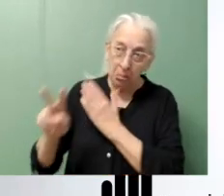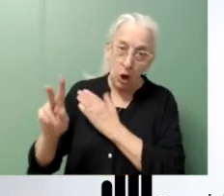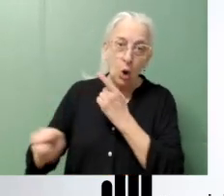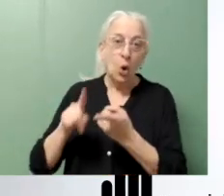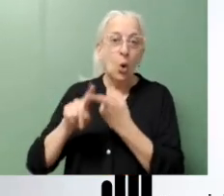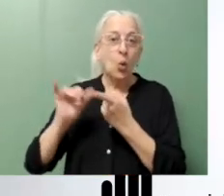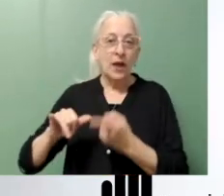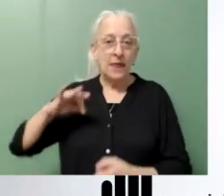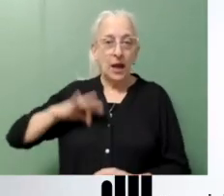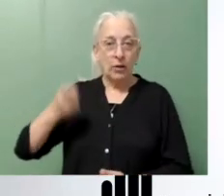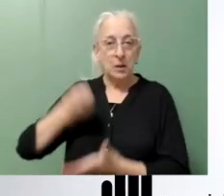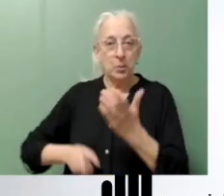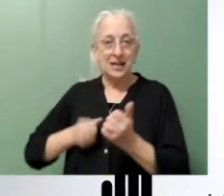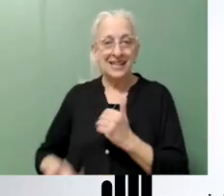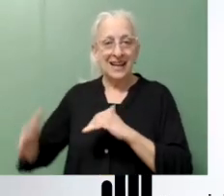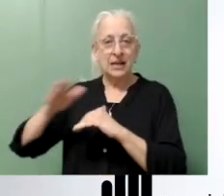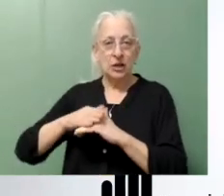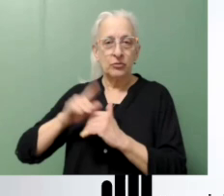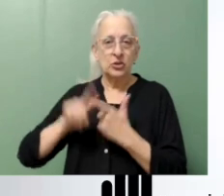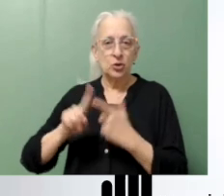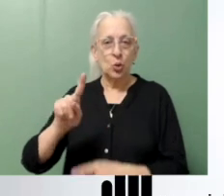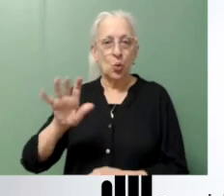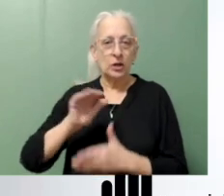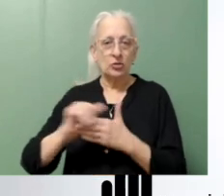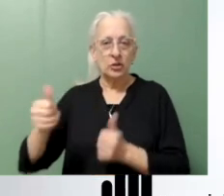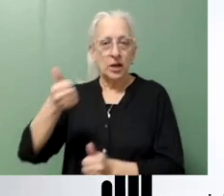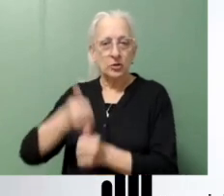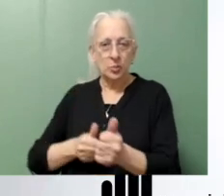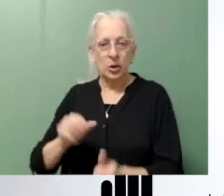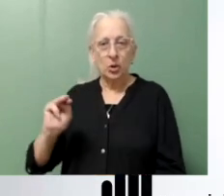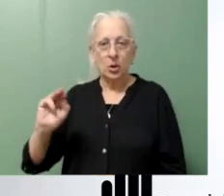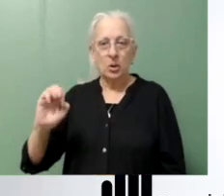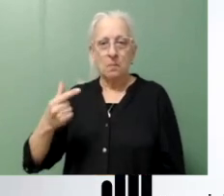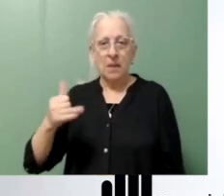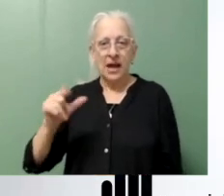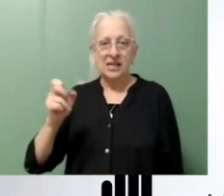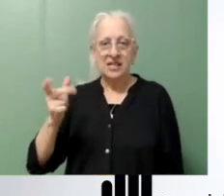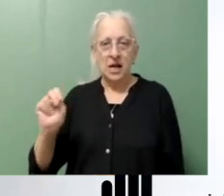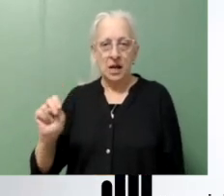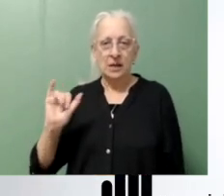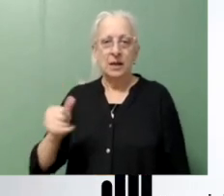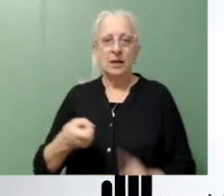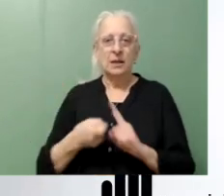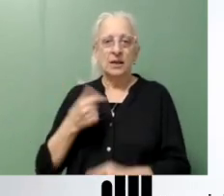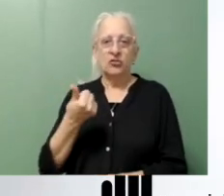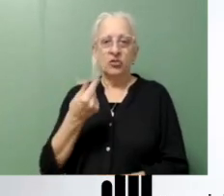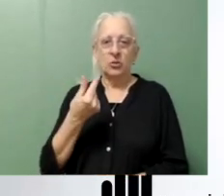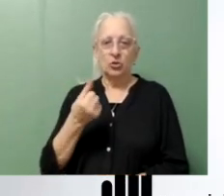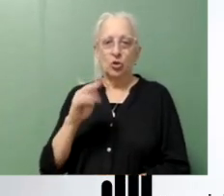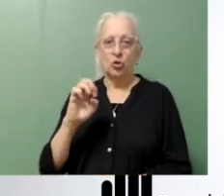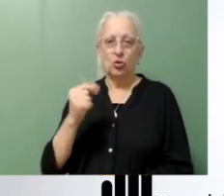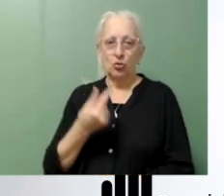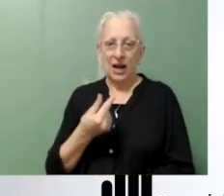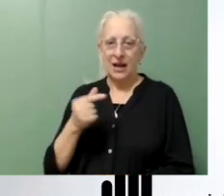price could increase to $100 per megaton? And this is from Greg Kane at the California Hydrogen Car